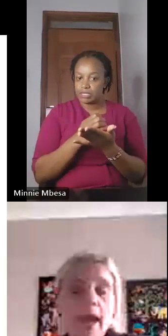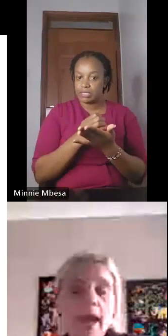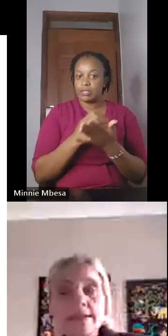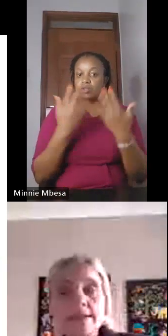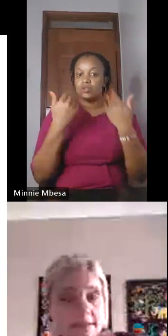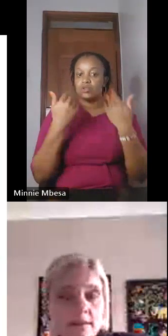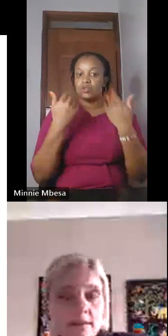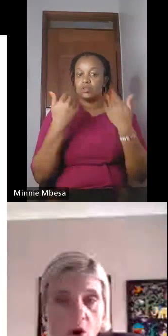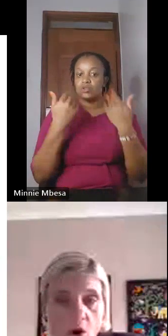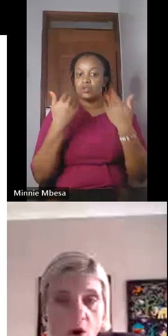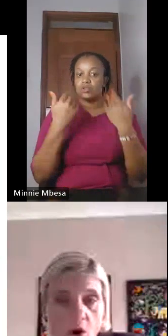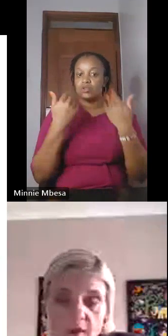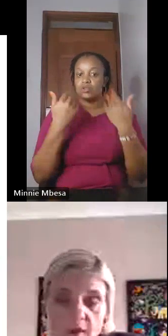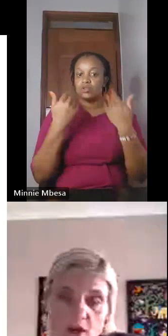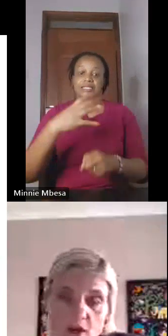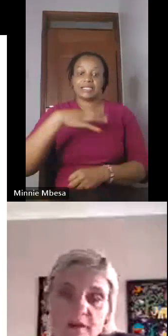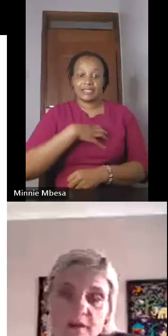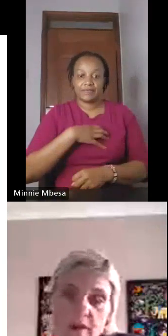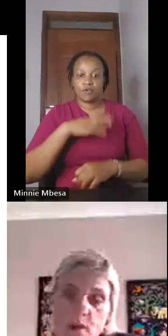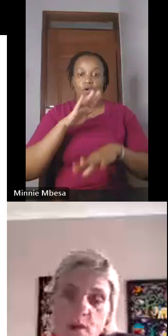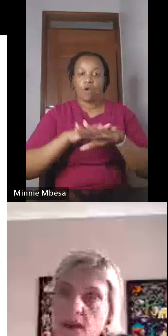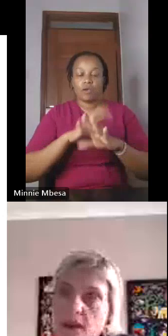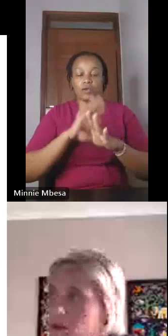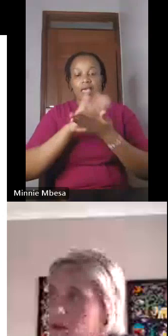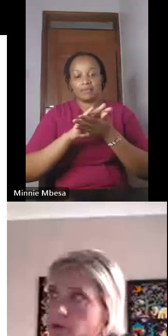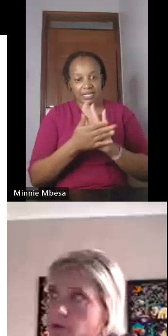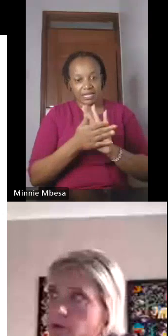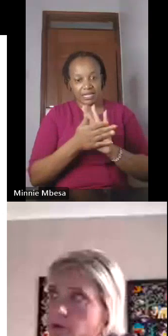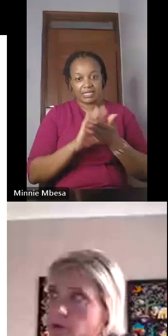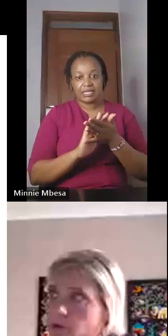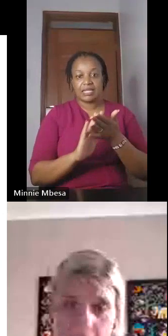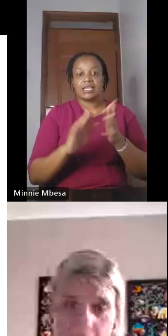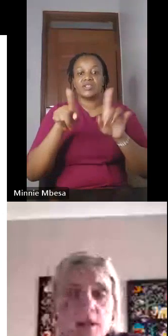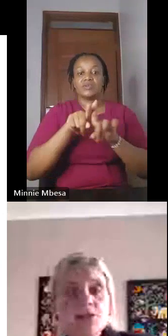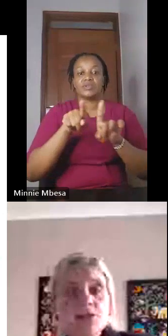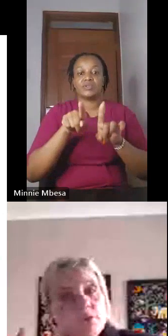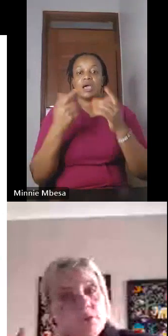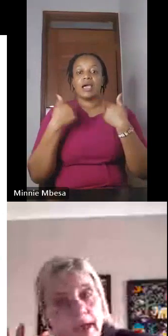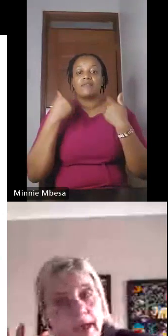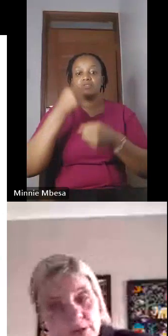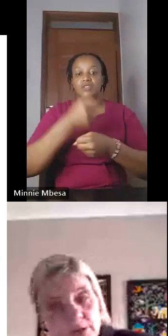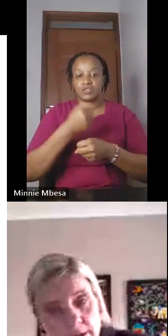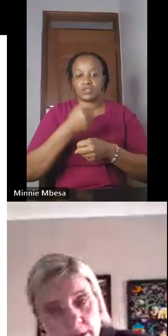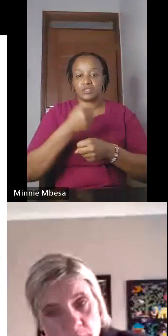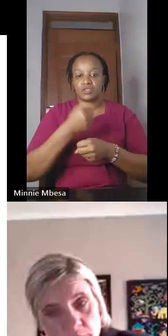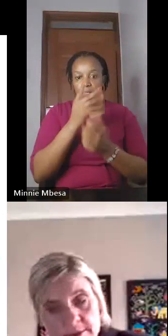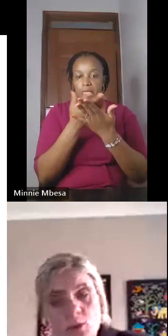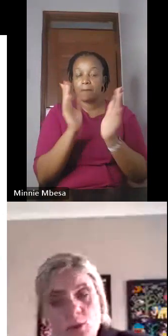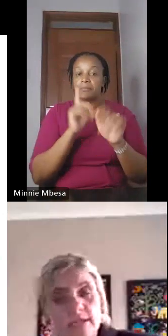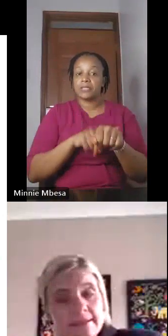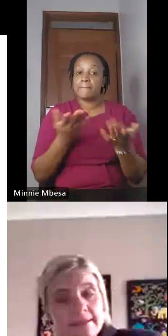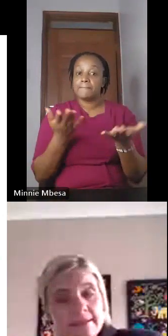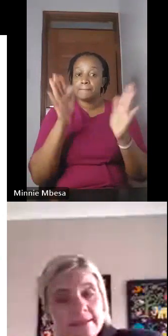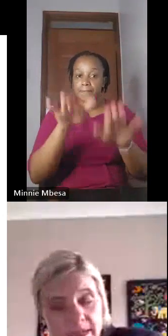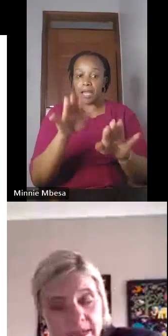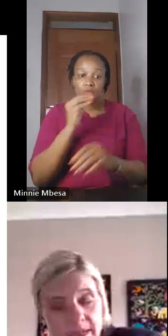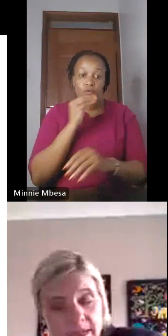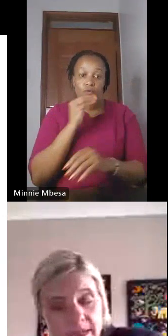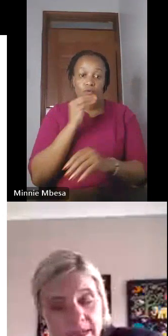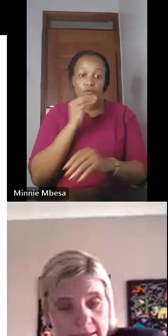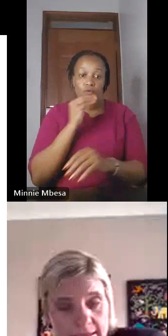absence and still hold their jobs for them when they return home. So having your employer's support as